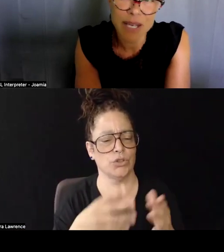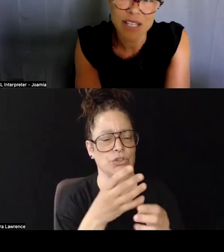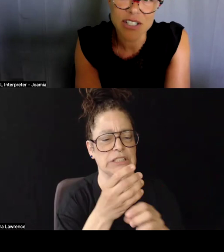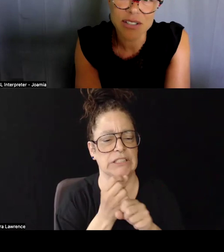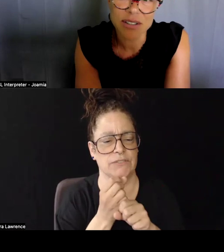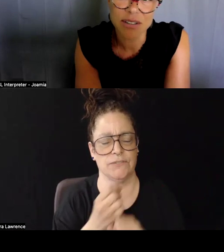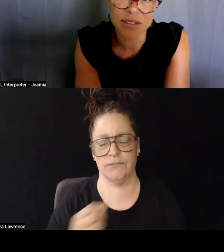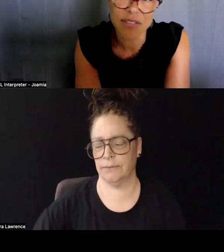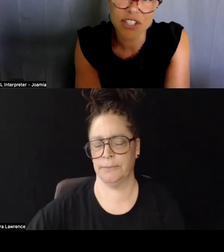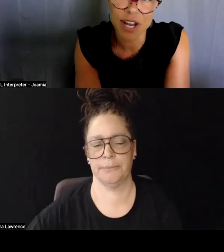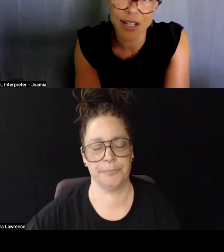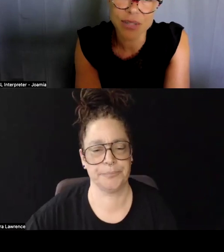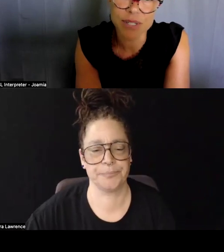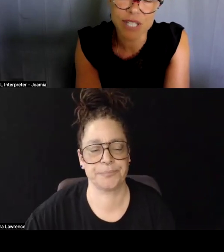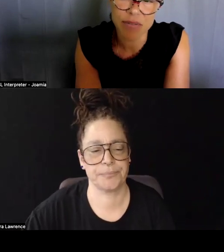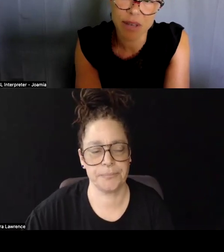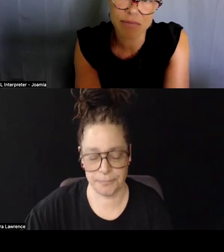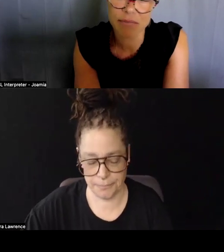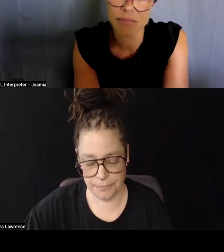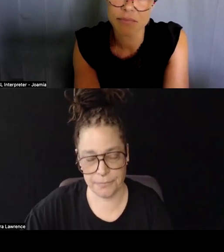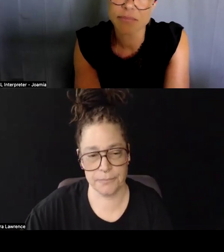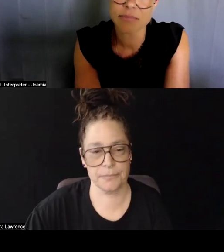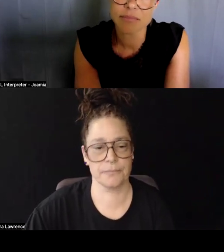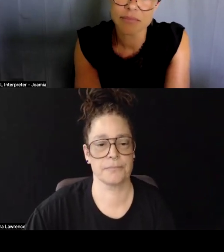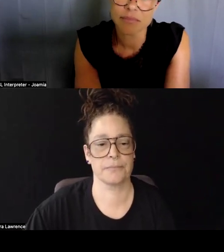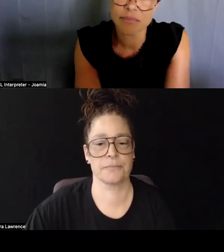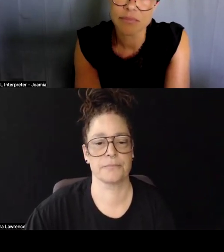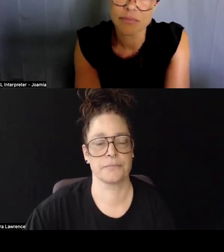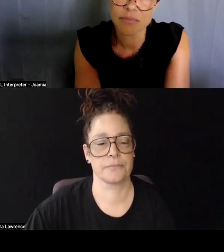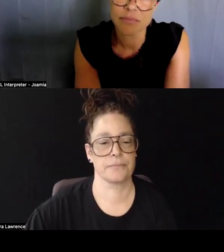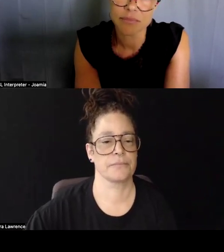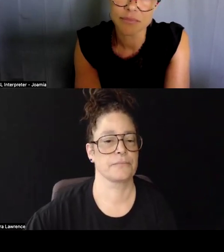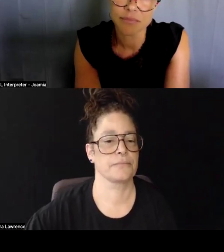other message that the child is receiving?